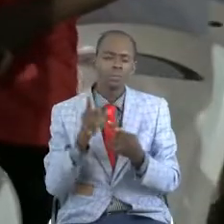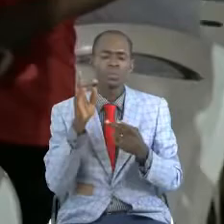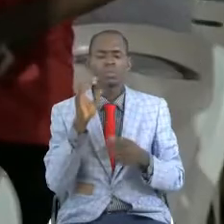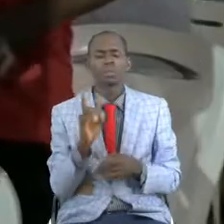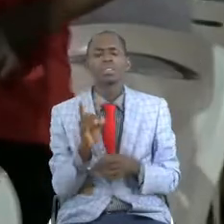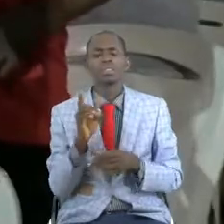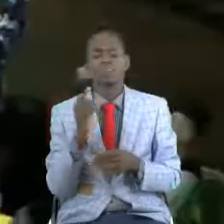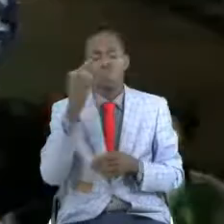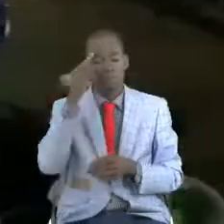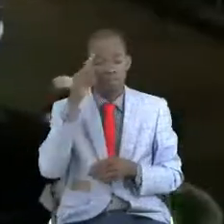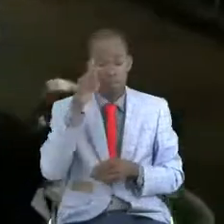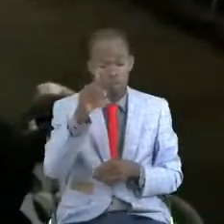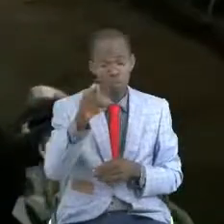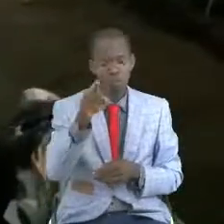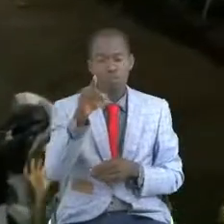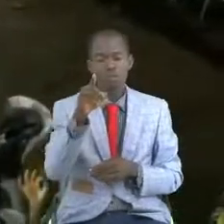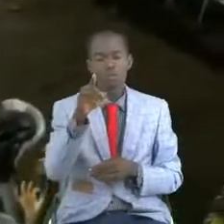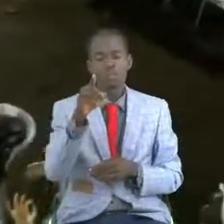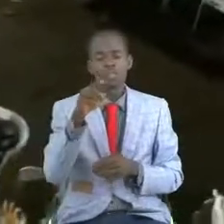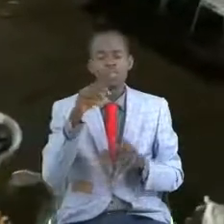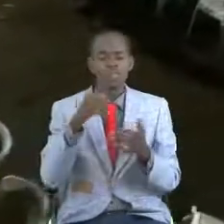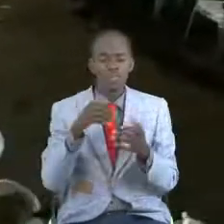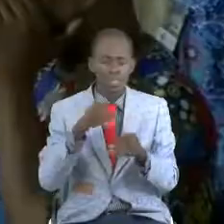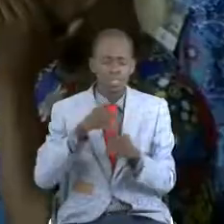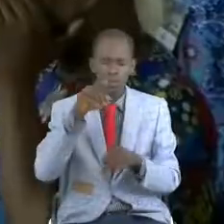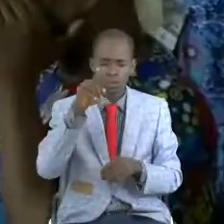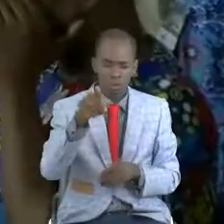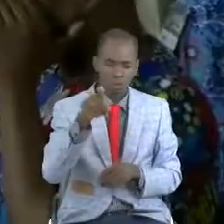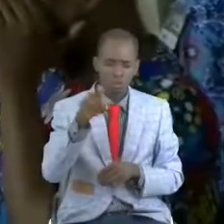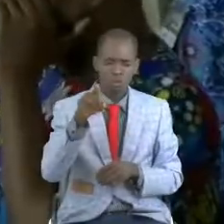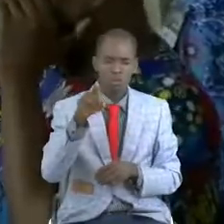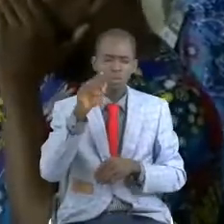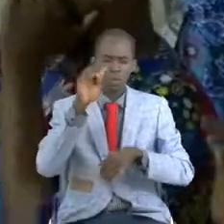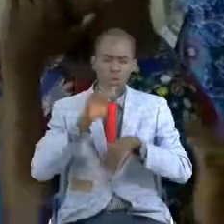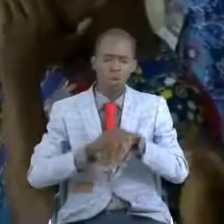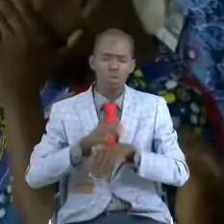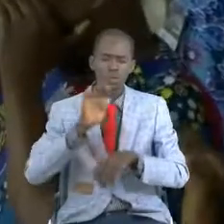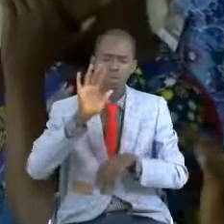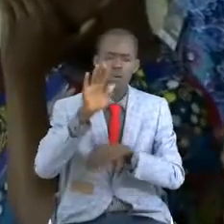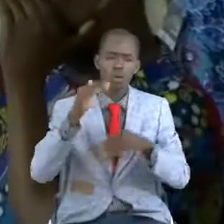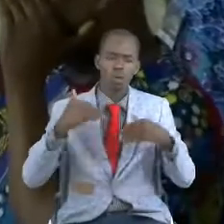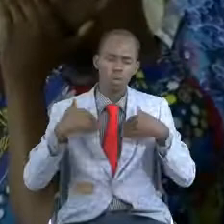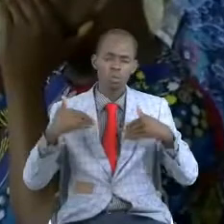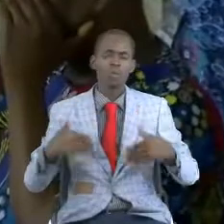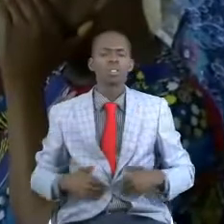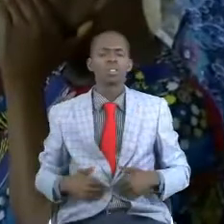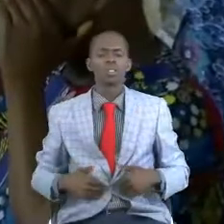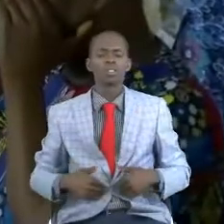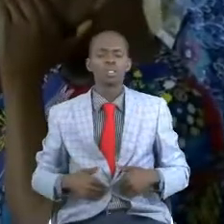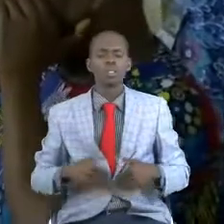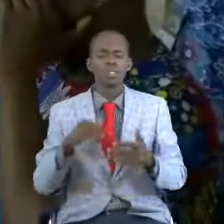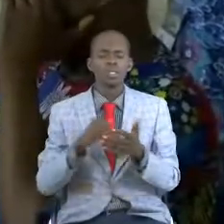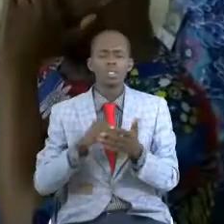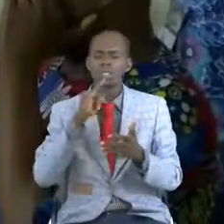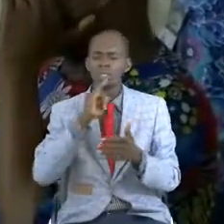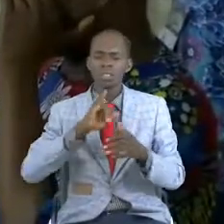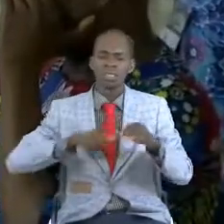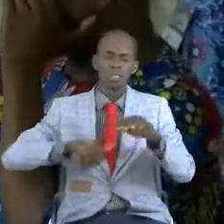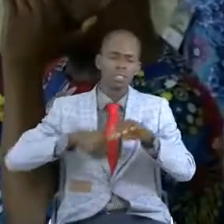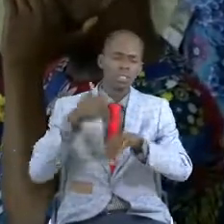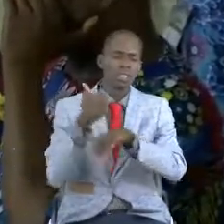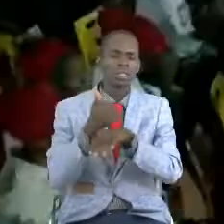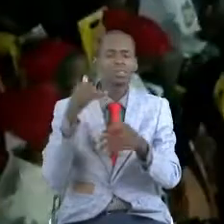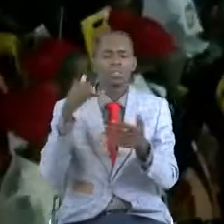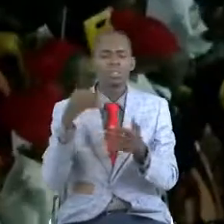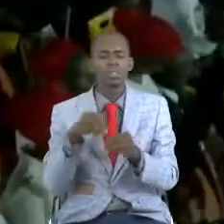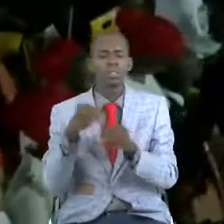you, in you, on your body. It is confirmed in